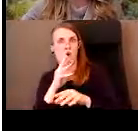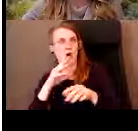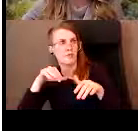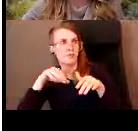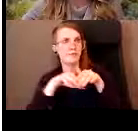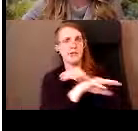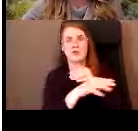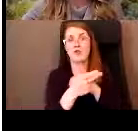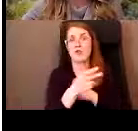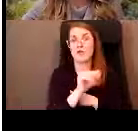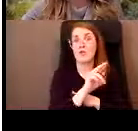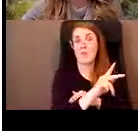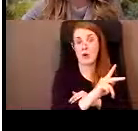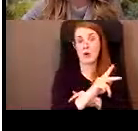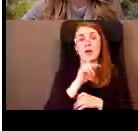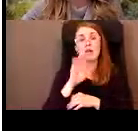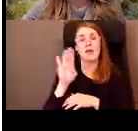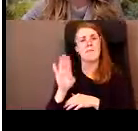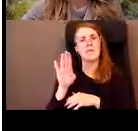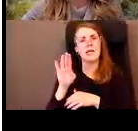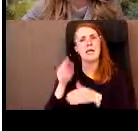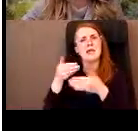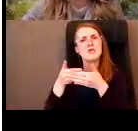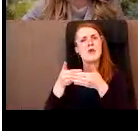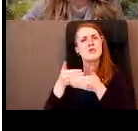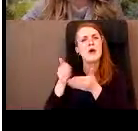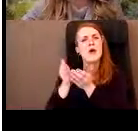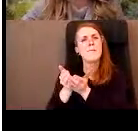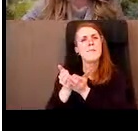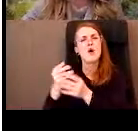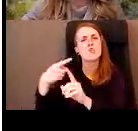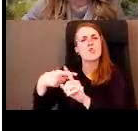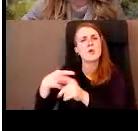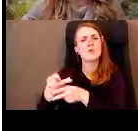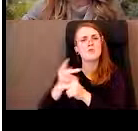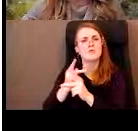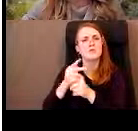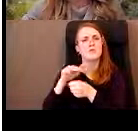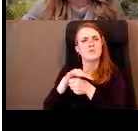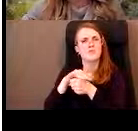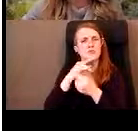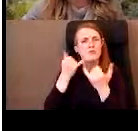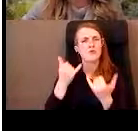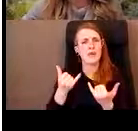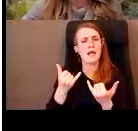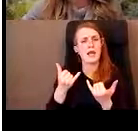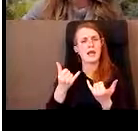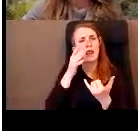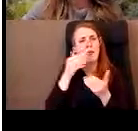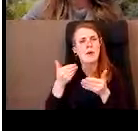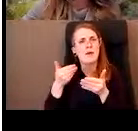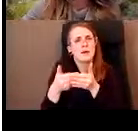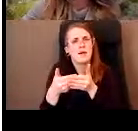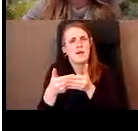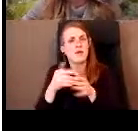B is located close to where there's a boat rental facility today. This would be co-located next to the